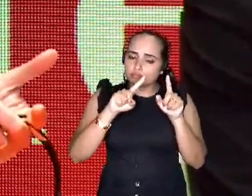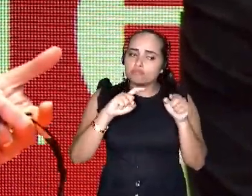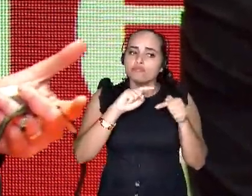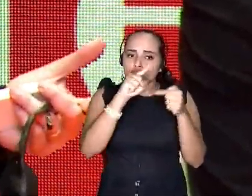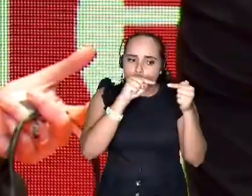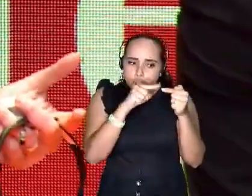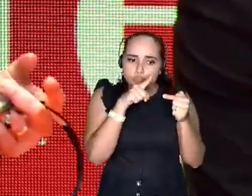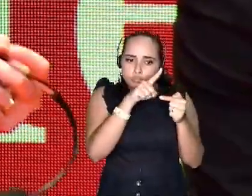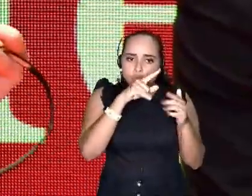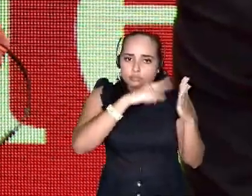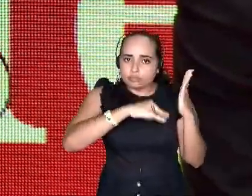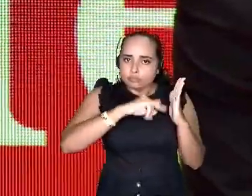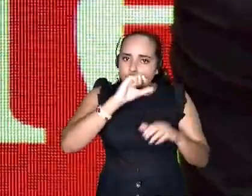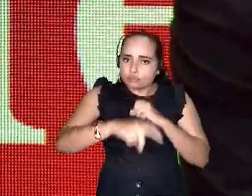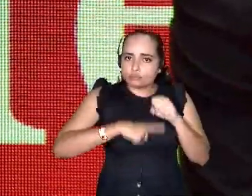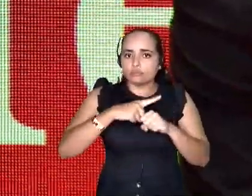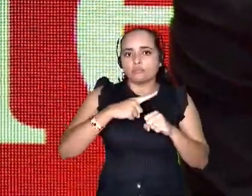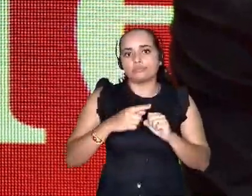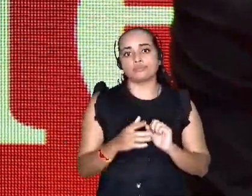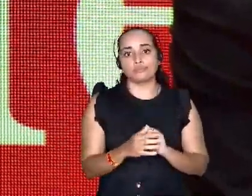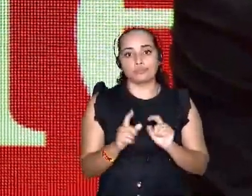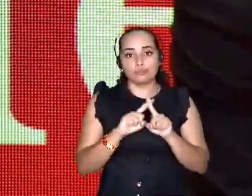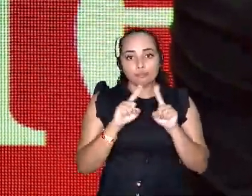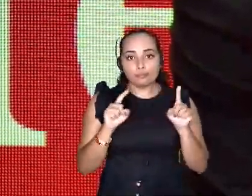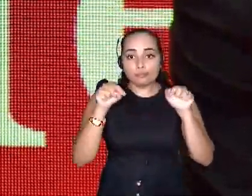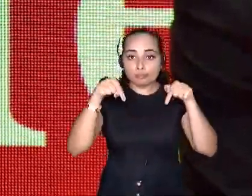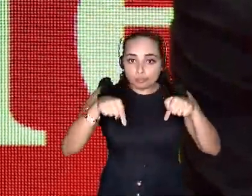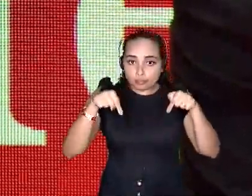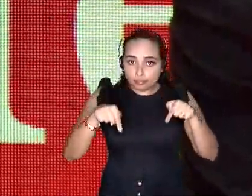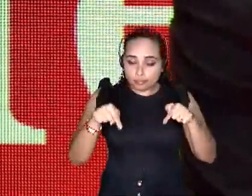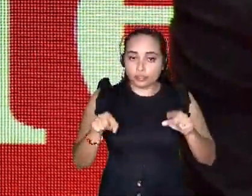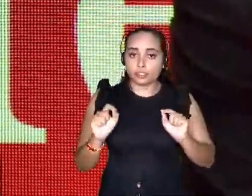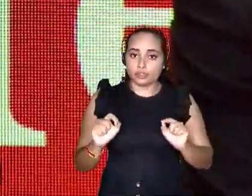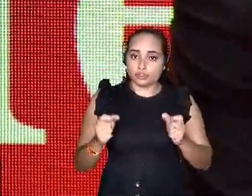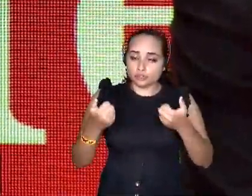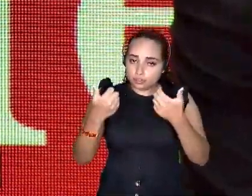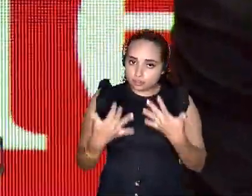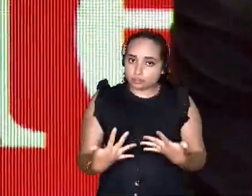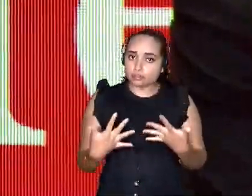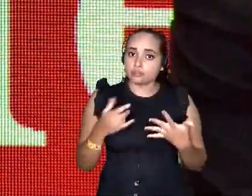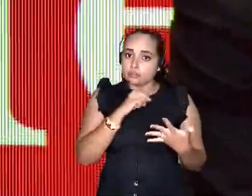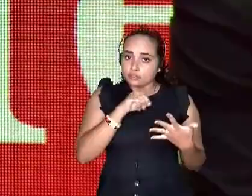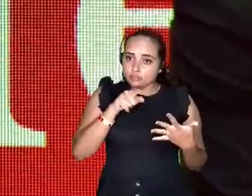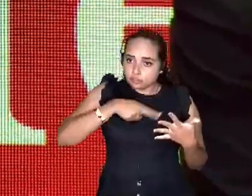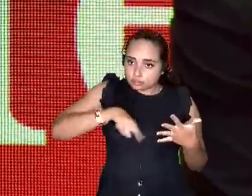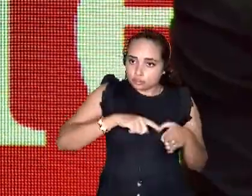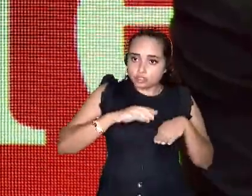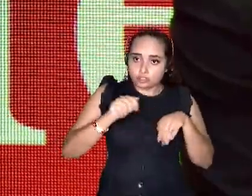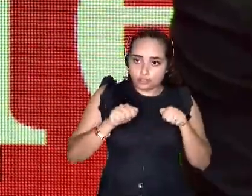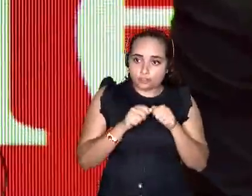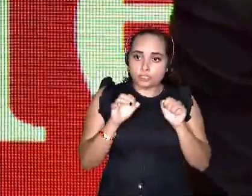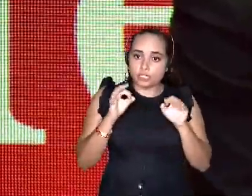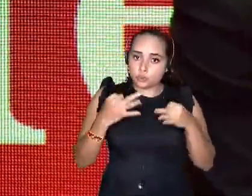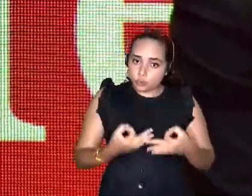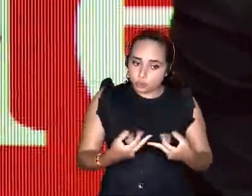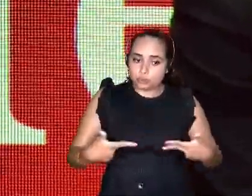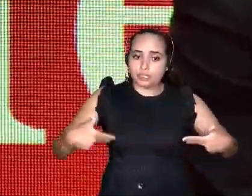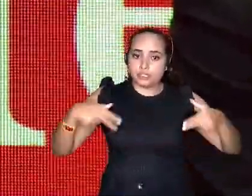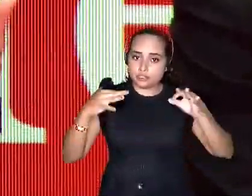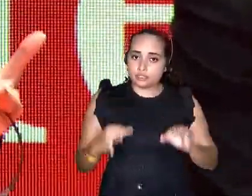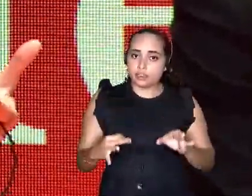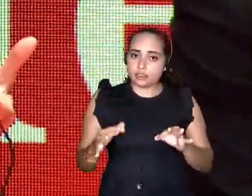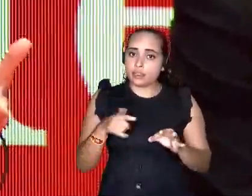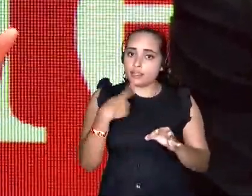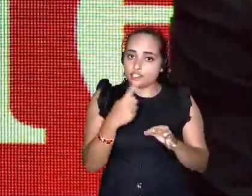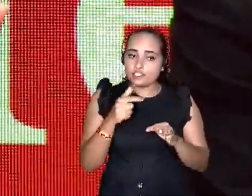pricing. So as part of it is we need to manage that transition very well. And if we do it right, then we will be migrating to evolve